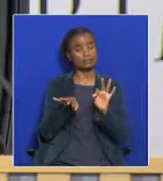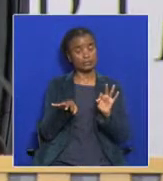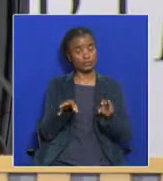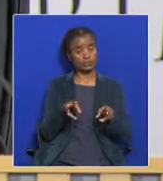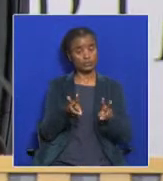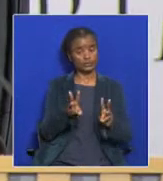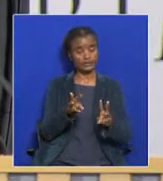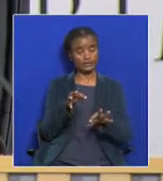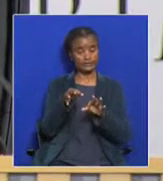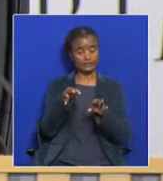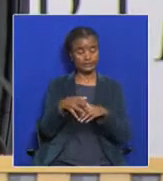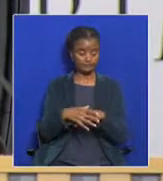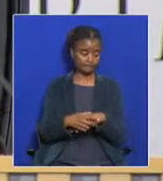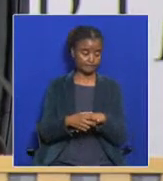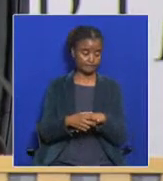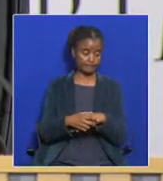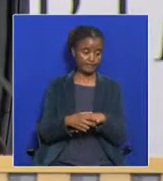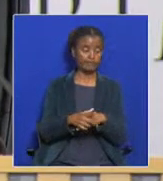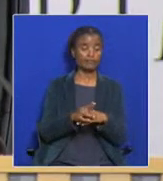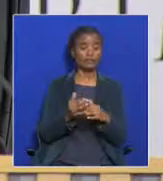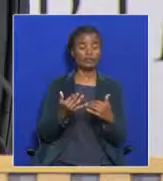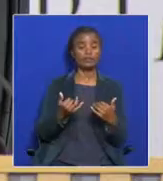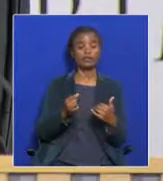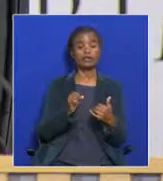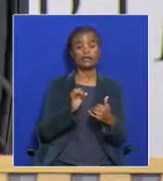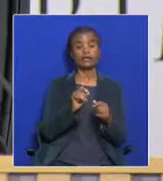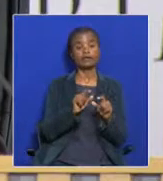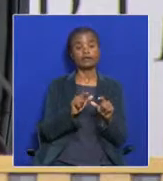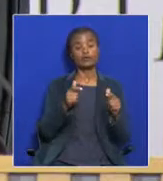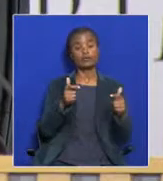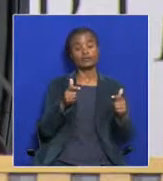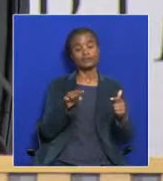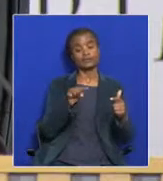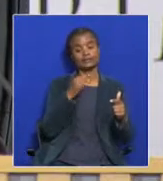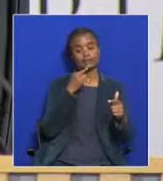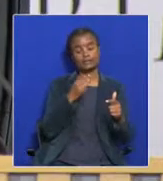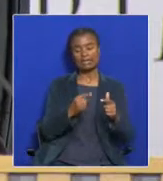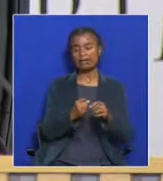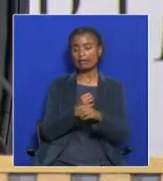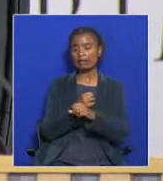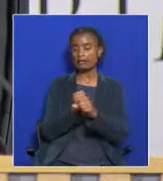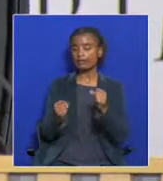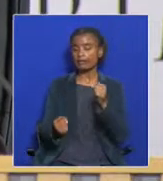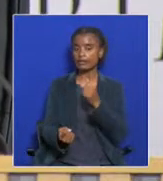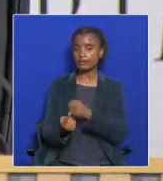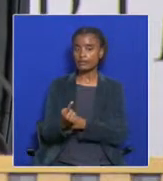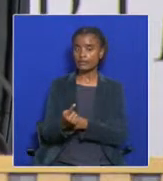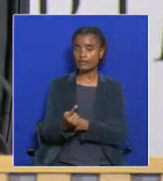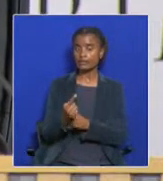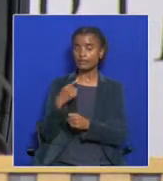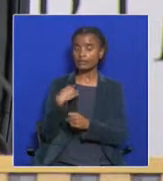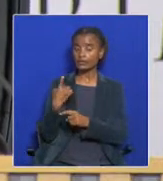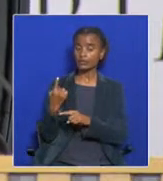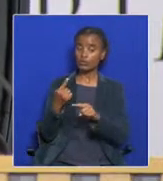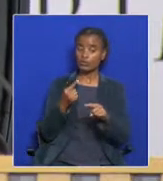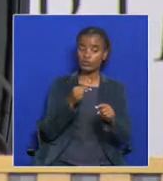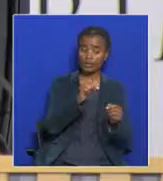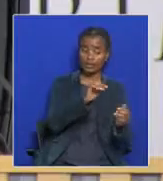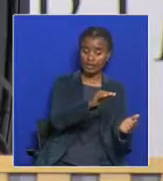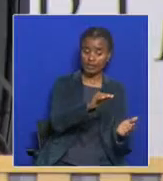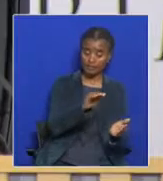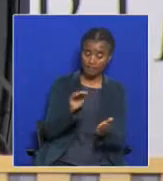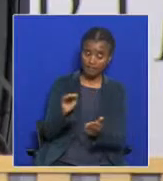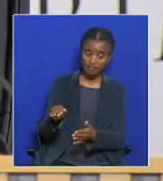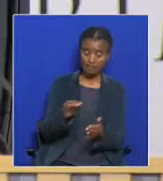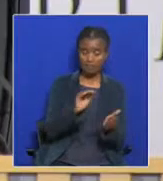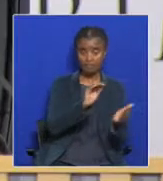If the Commission is alleging that this never occurred, there's no such incident of an unpack and this representative of Mega Freight was